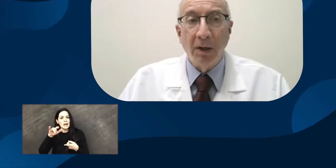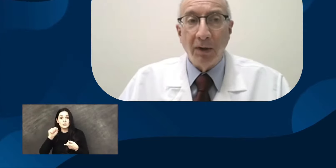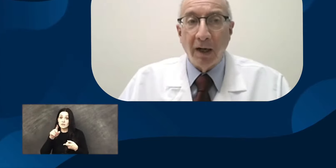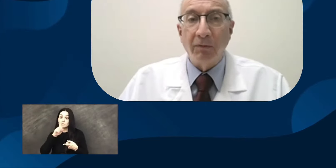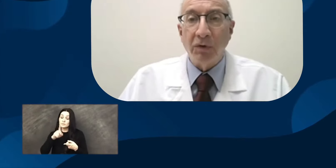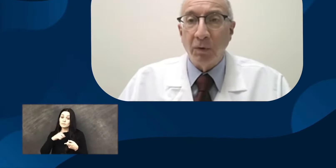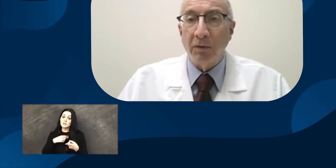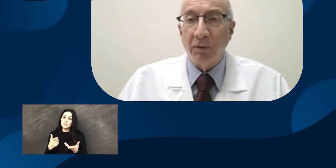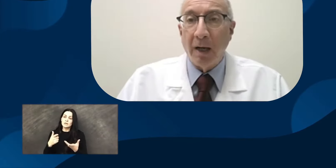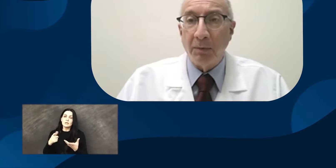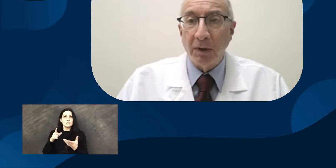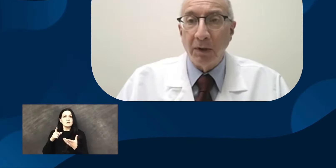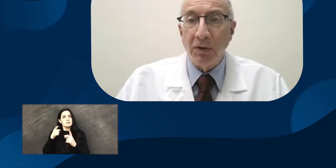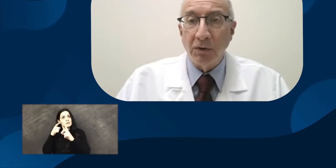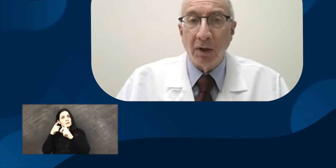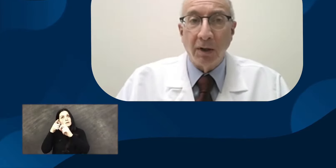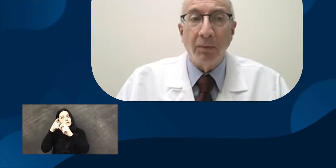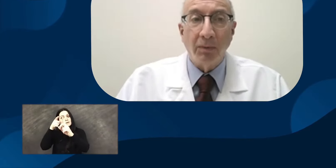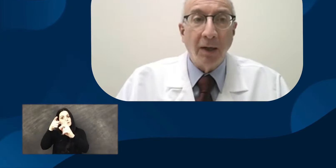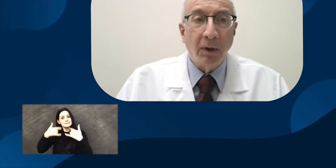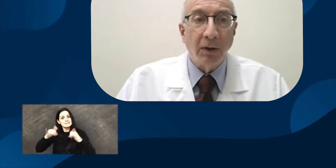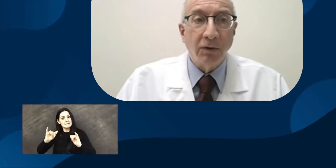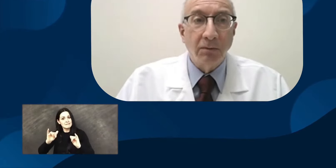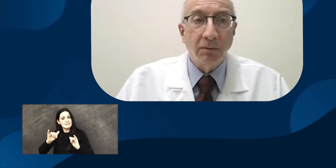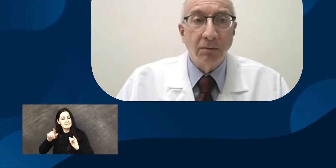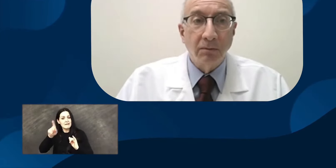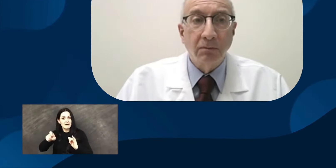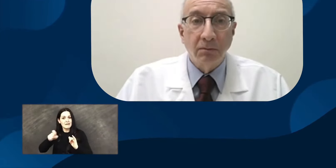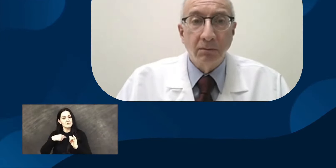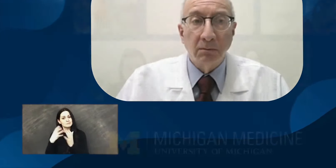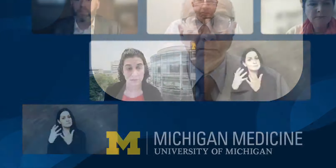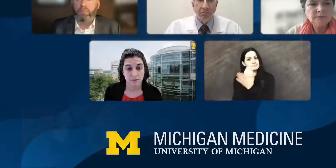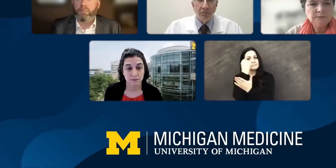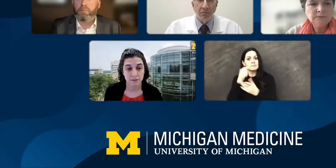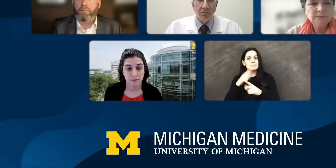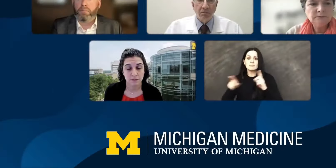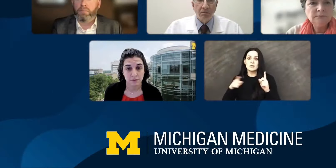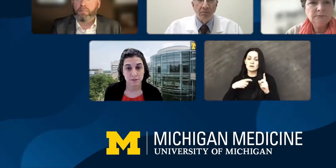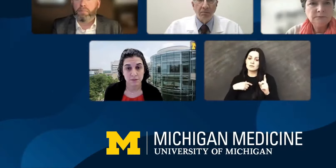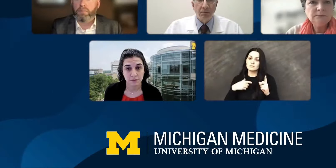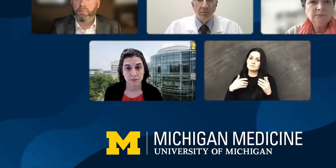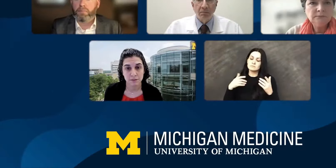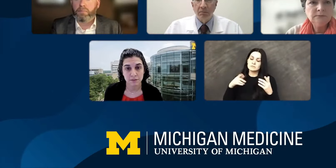when the average weight of a population has gone up that much.